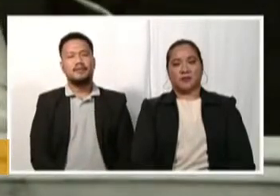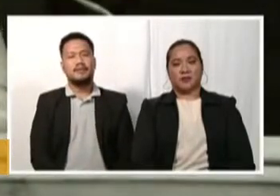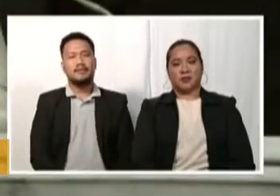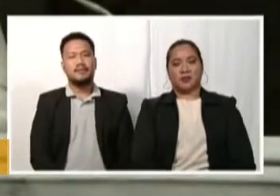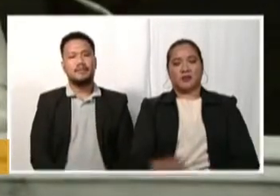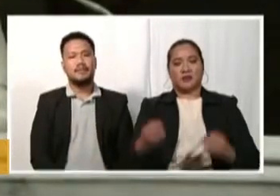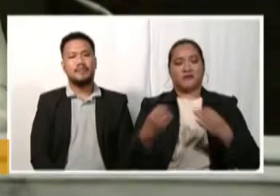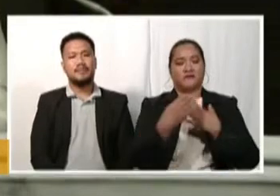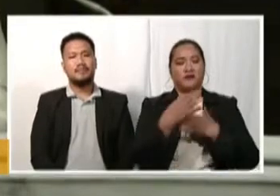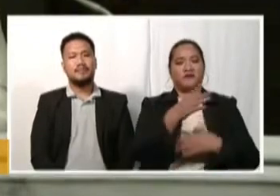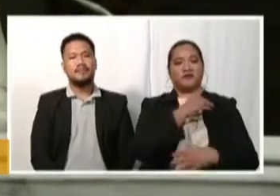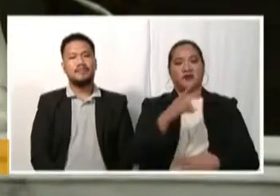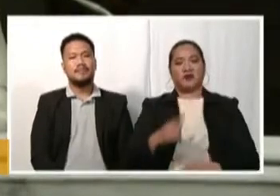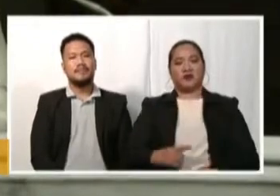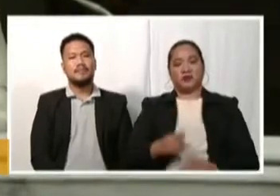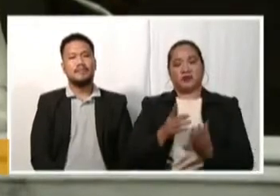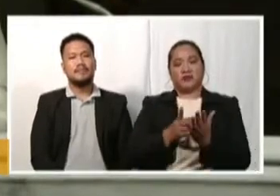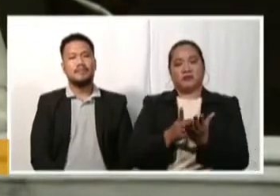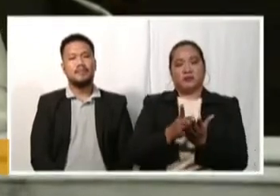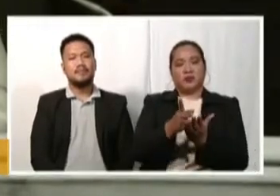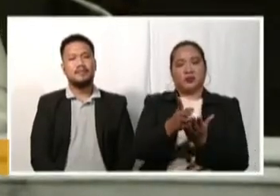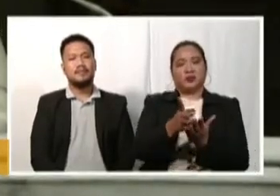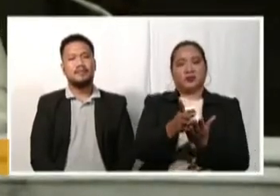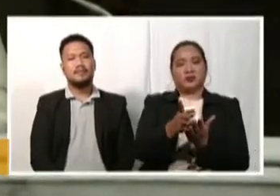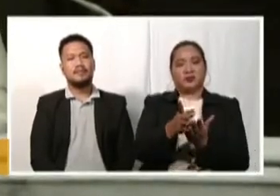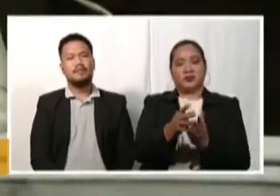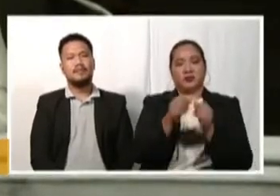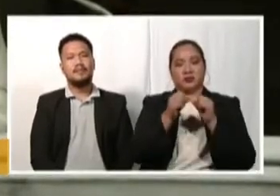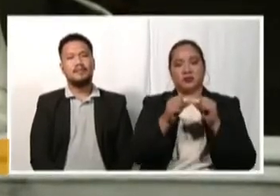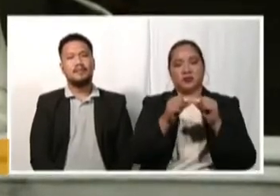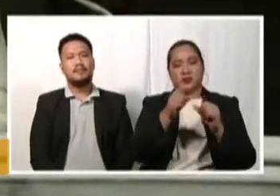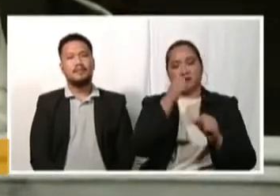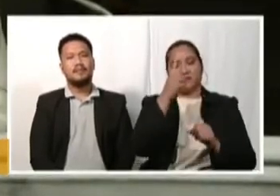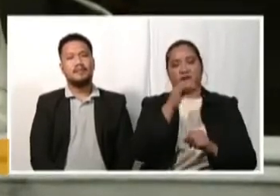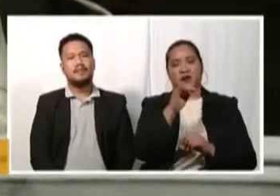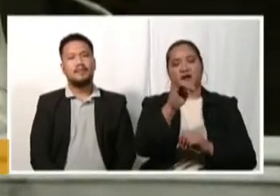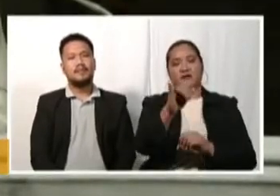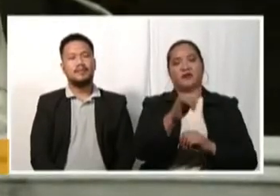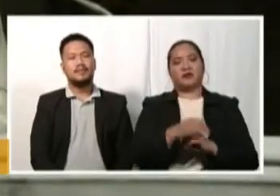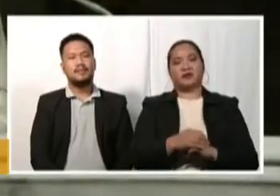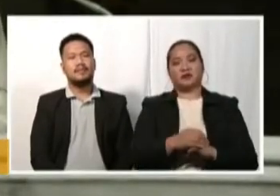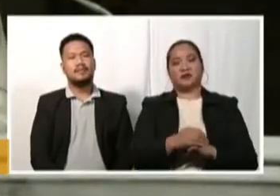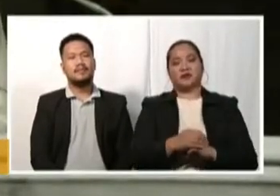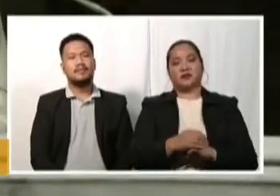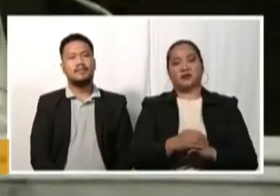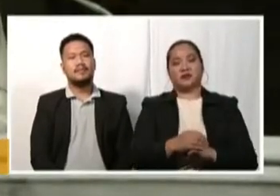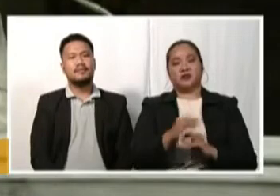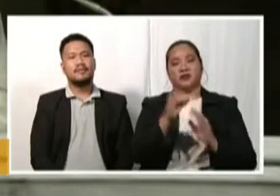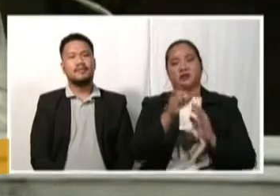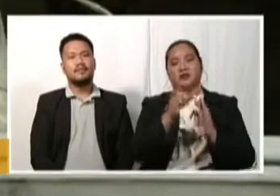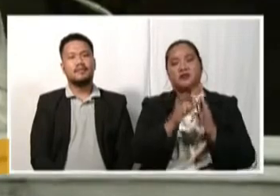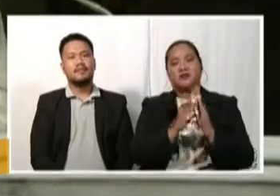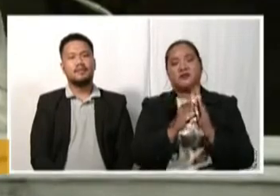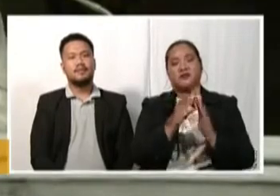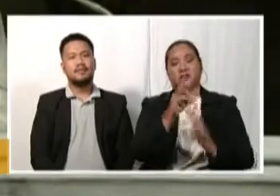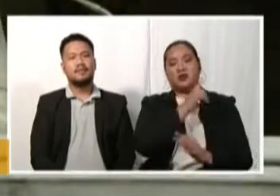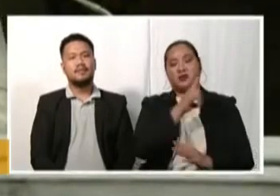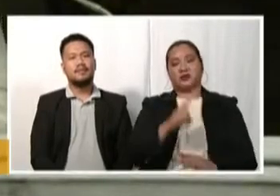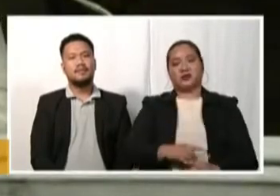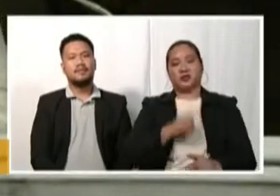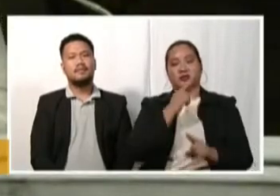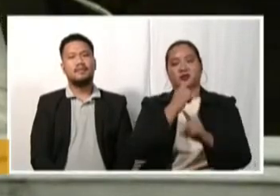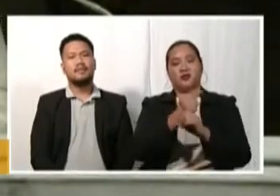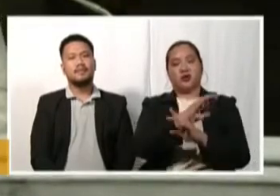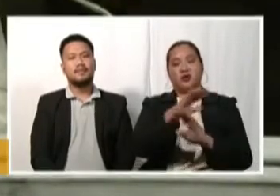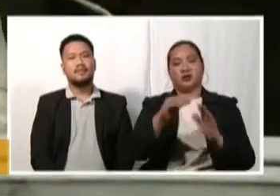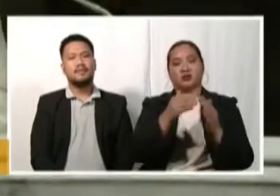the fear of the Lord is pure, enduring forever. The ordinances of the Lord are true, all